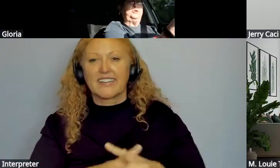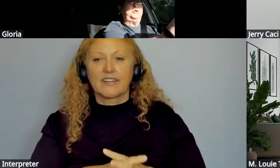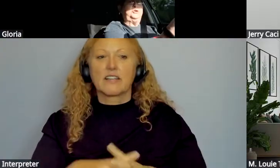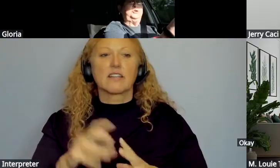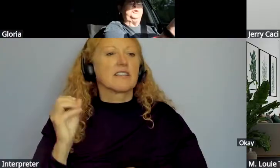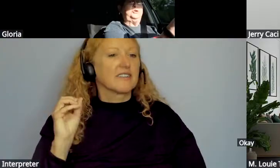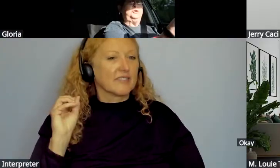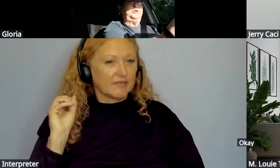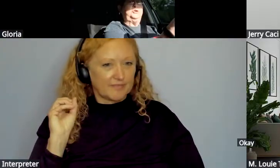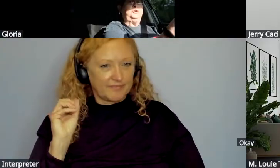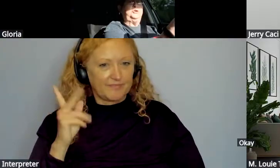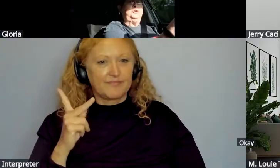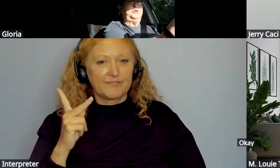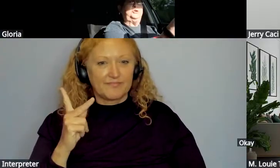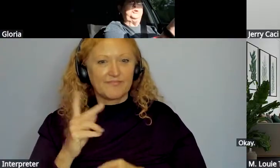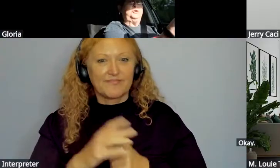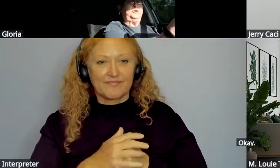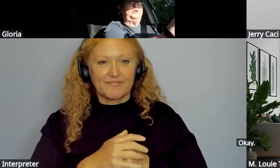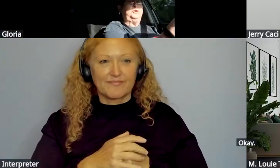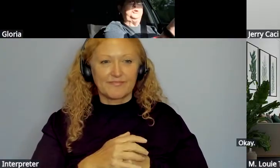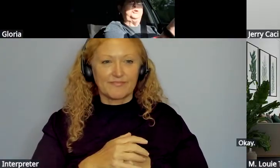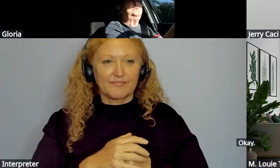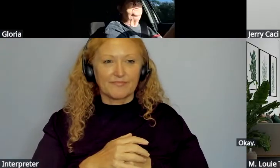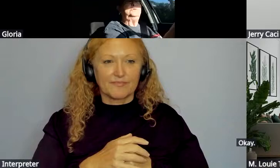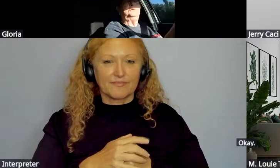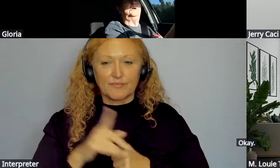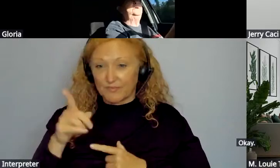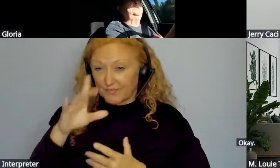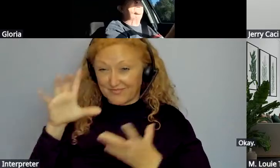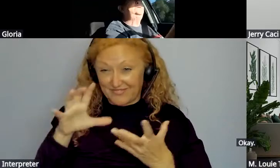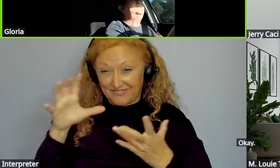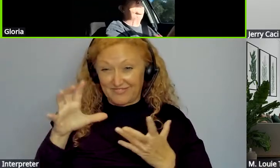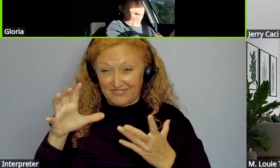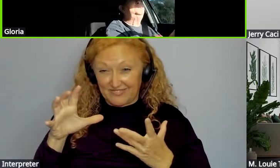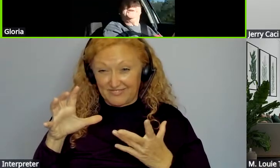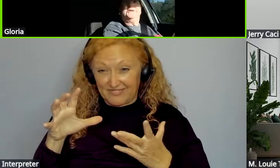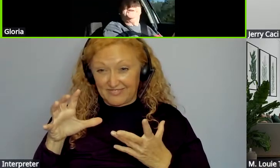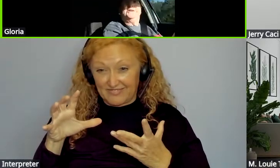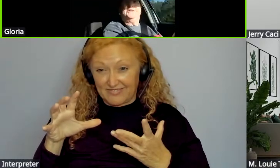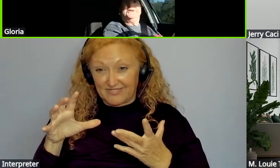Okay. I confused her,